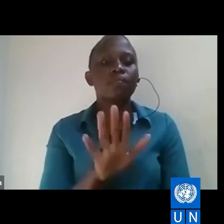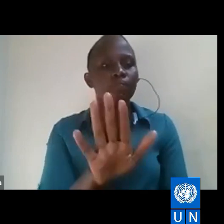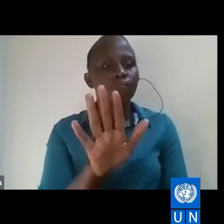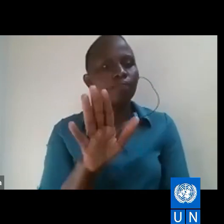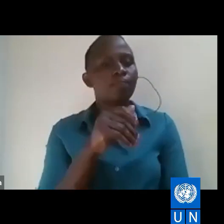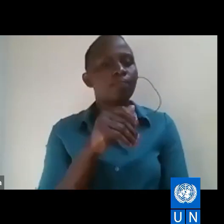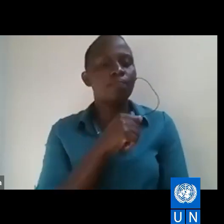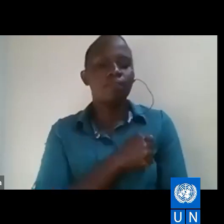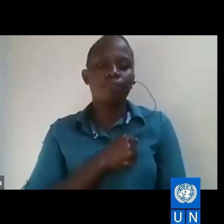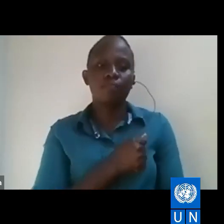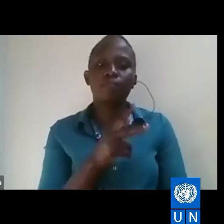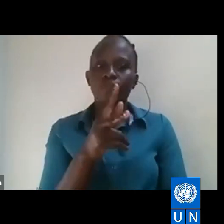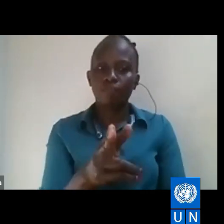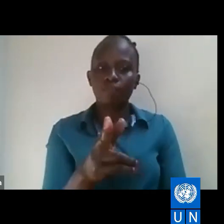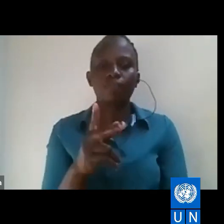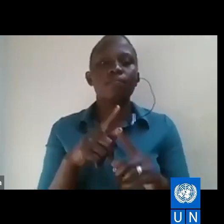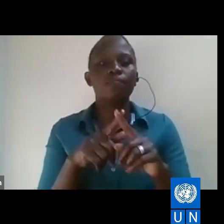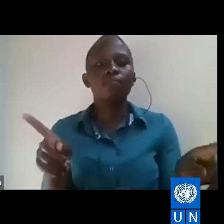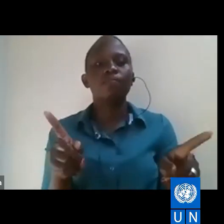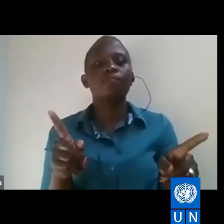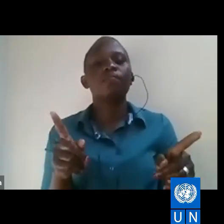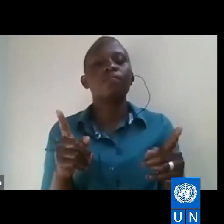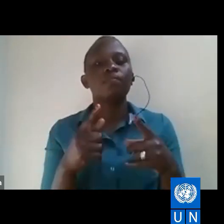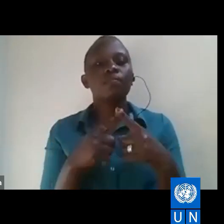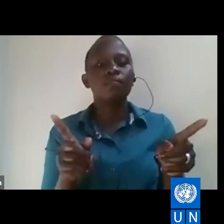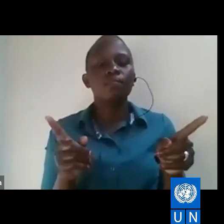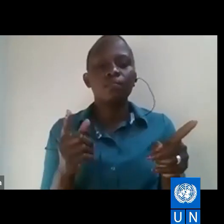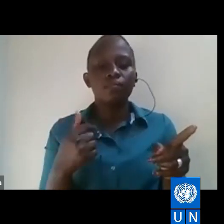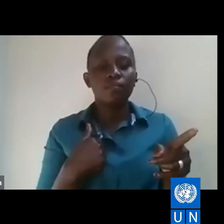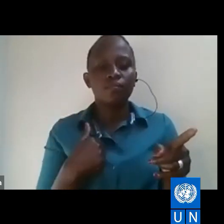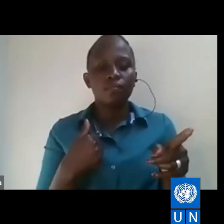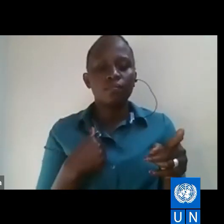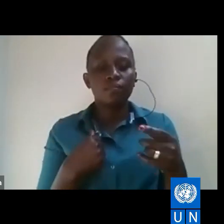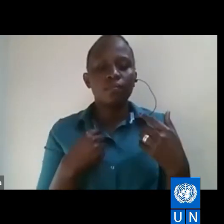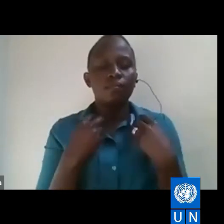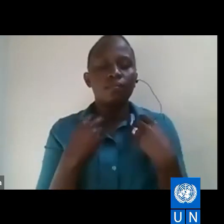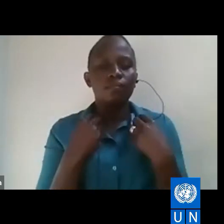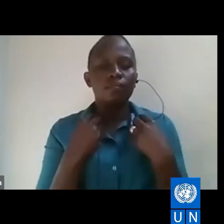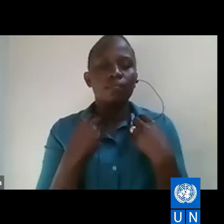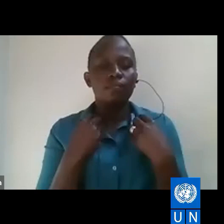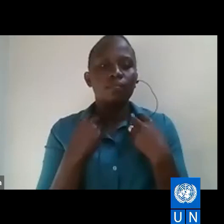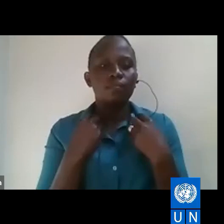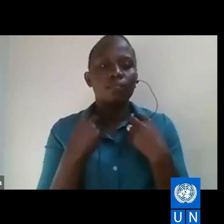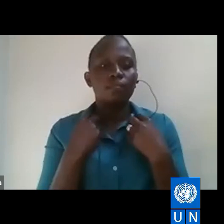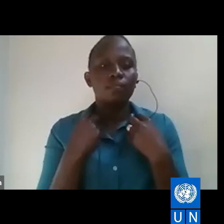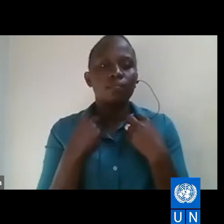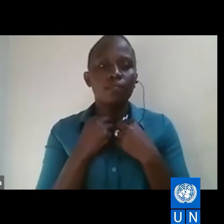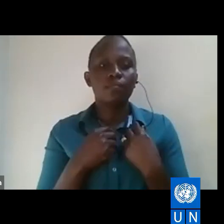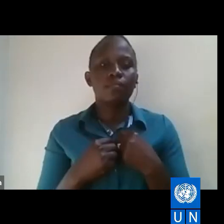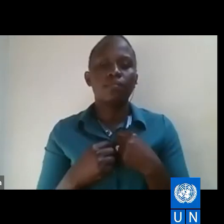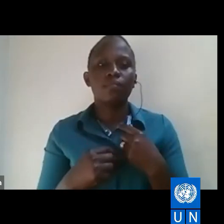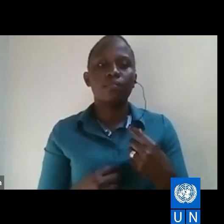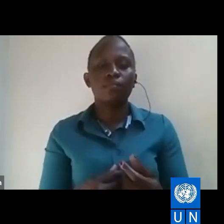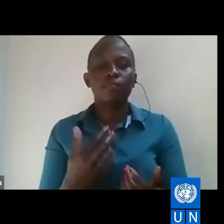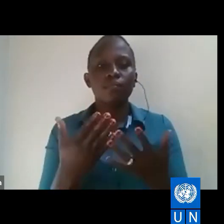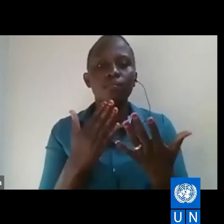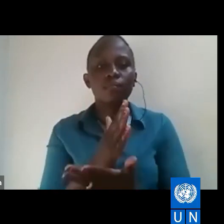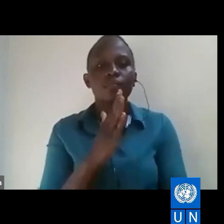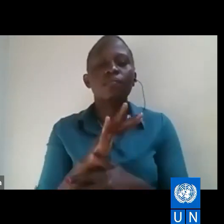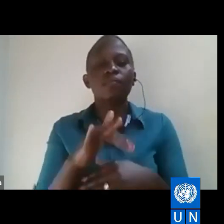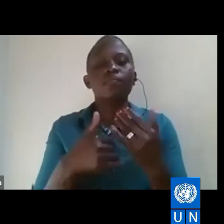interrupting, but I think maybe I've gone ahead of the program, but I've responded